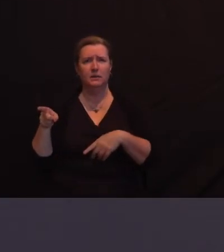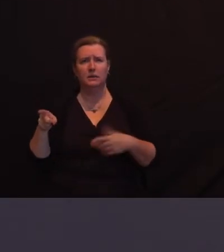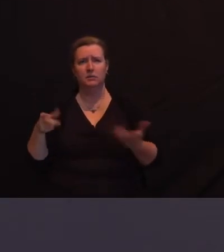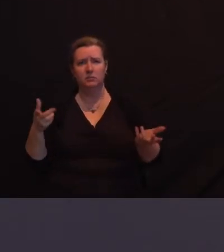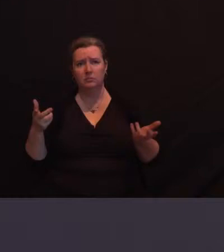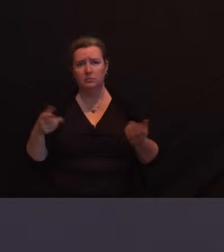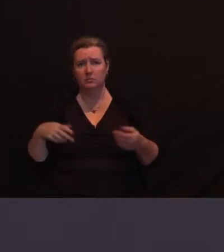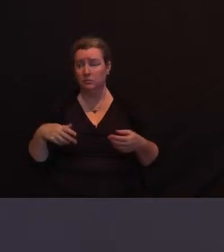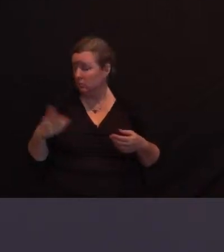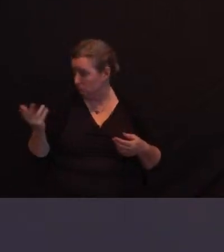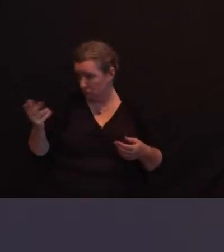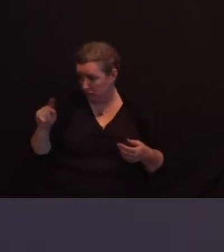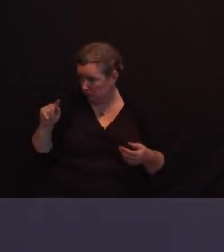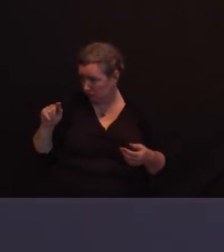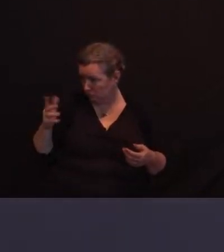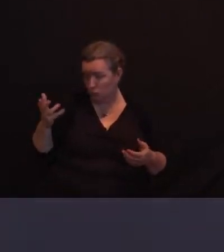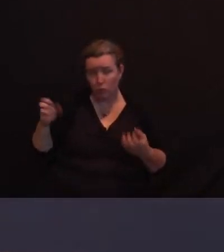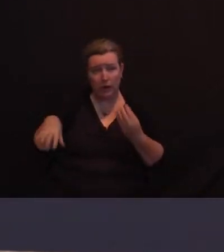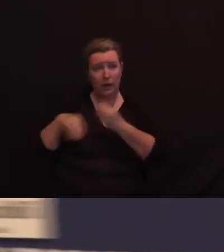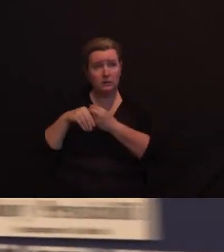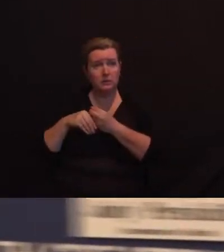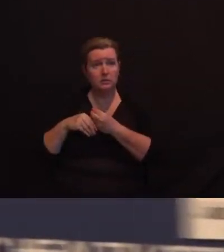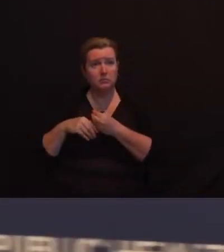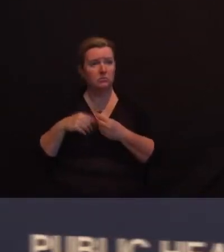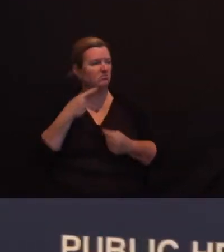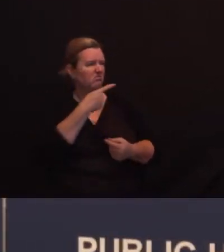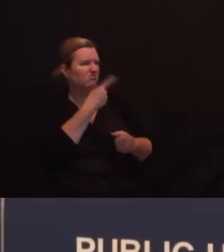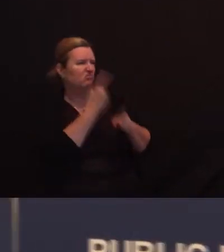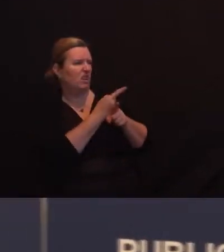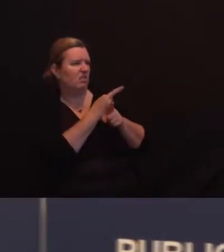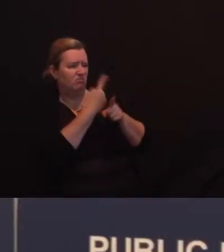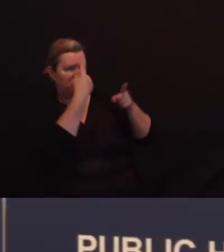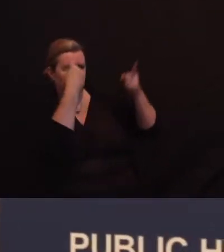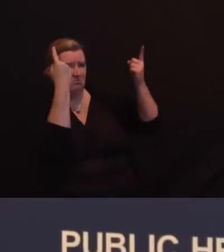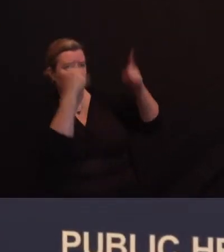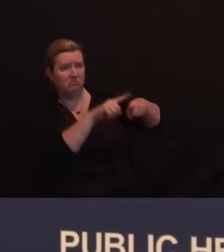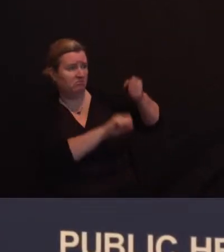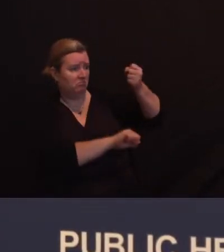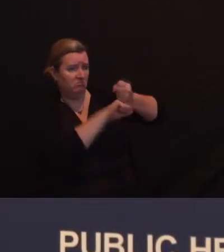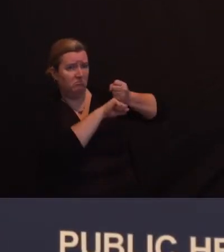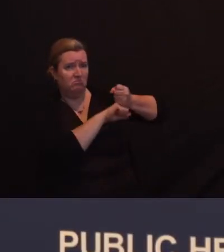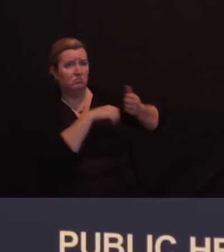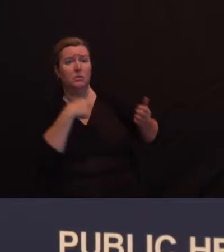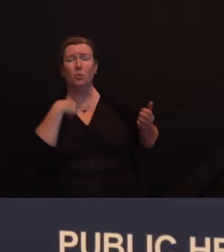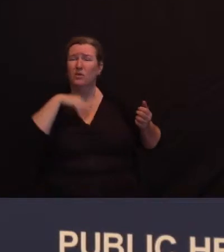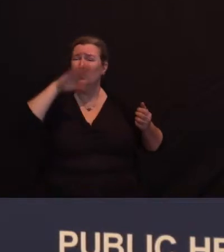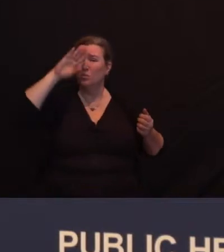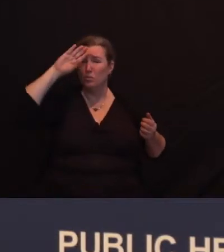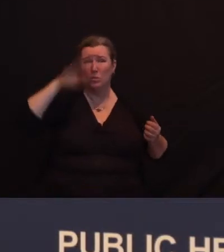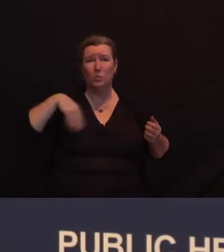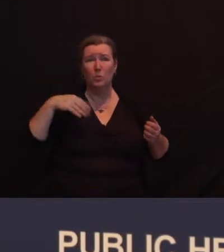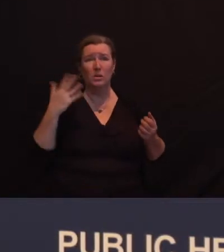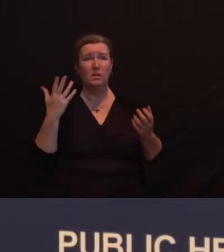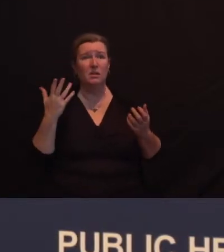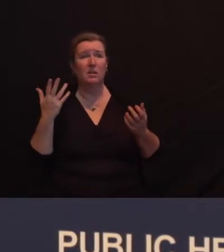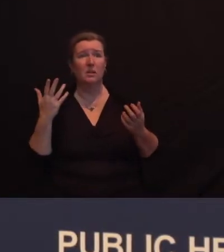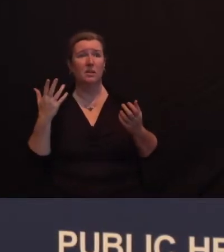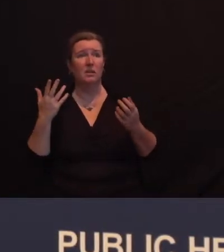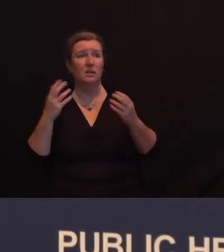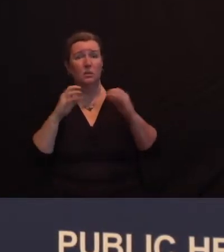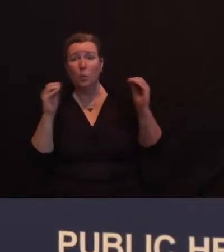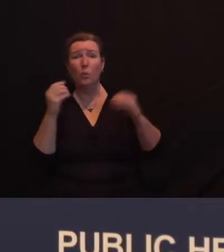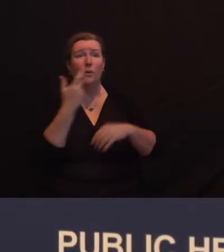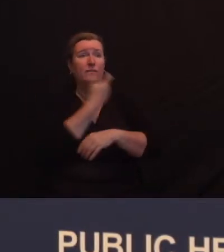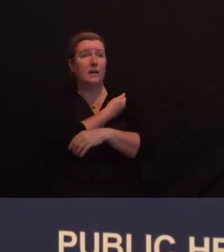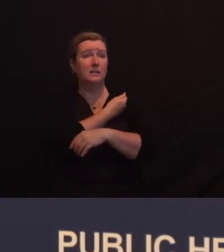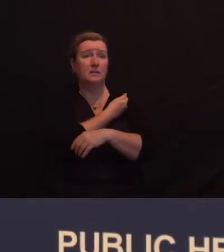and add or delete. Yeah, absolutely agree with the governor that, we know that no vaccine is 100% effective, but these